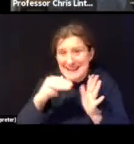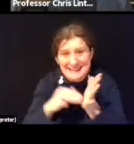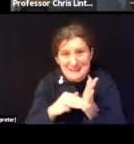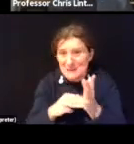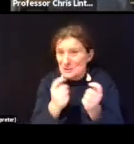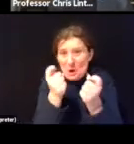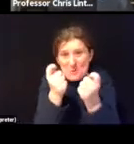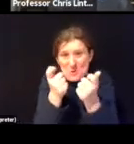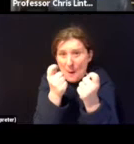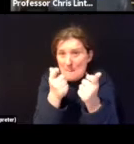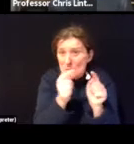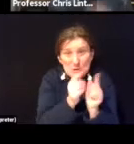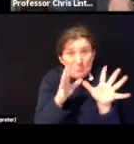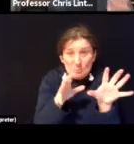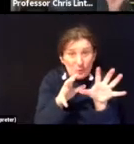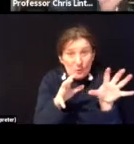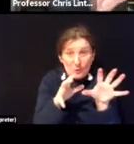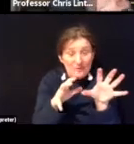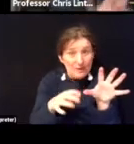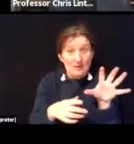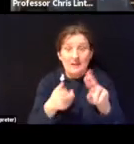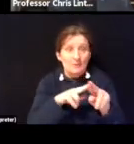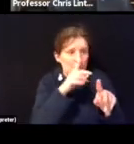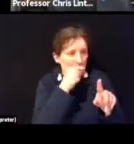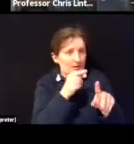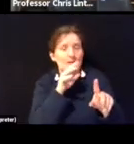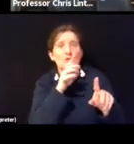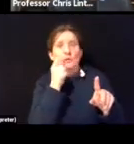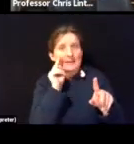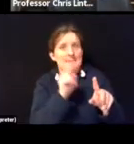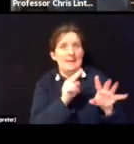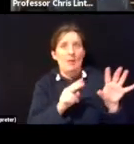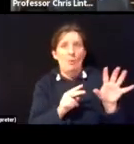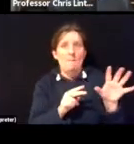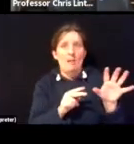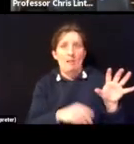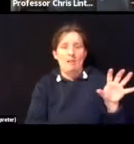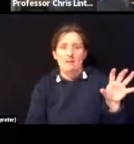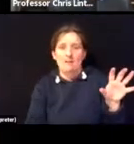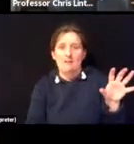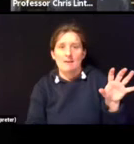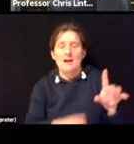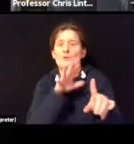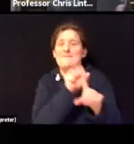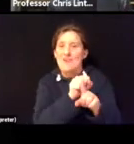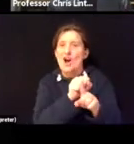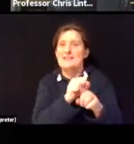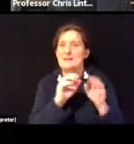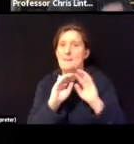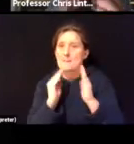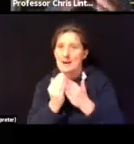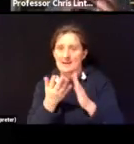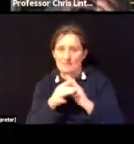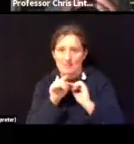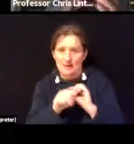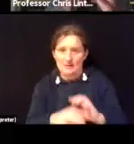centimeters per second. And when you do that, you can pick out the wobbles due to planets and find planets that way. It has the advantage